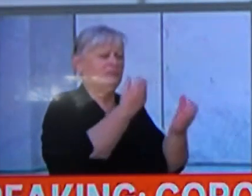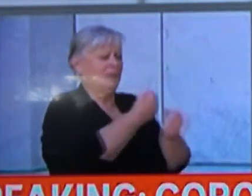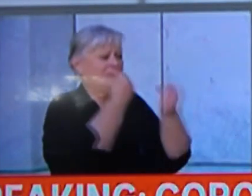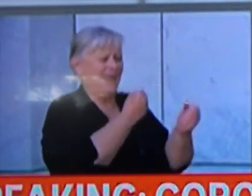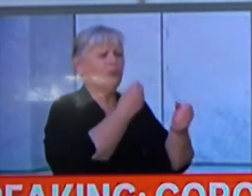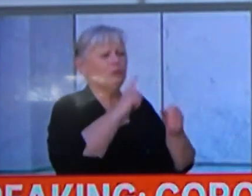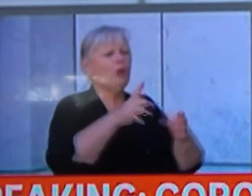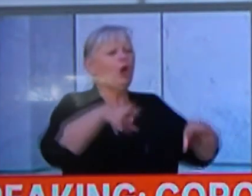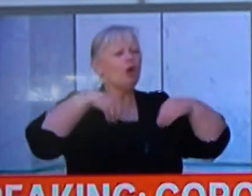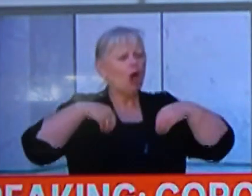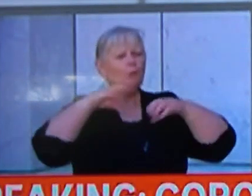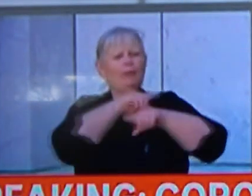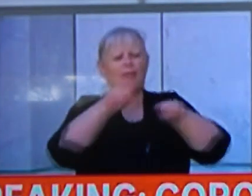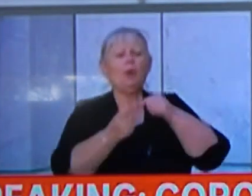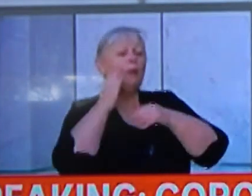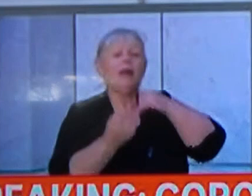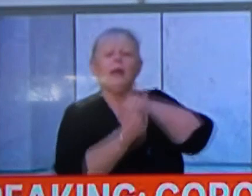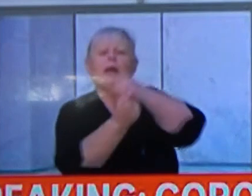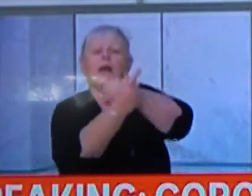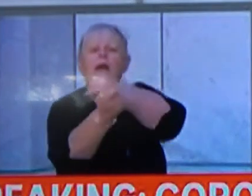deal with these situations as they arise.